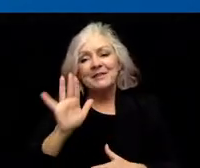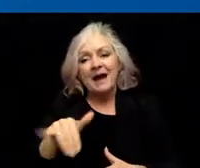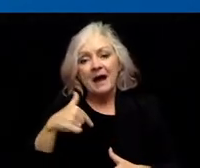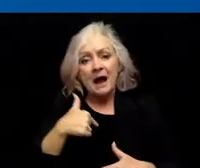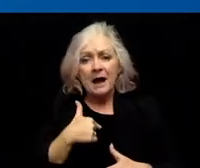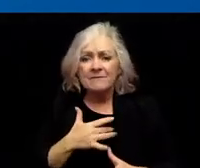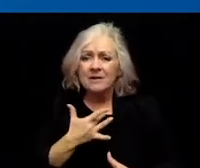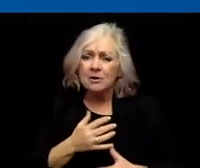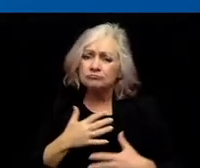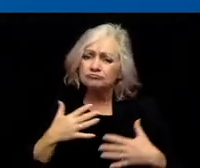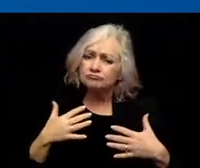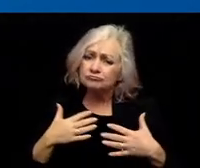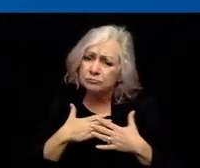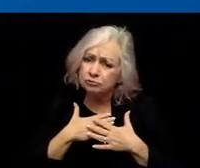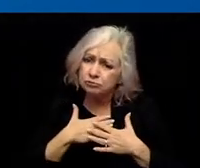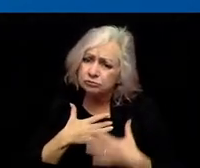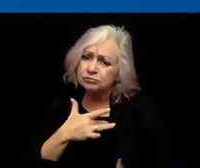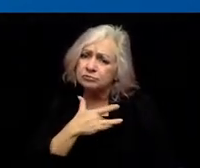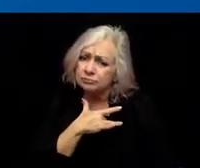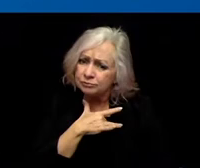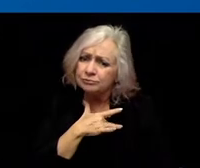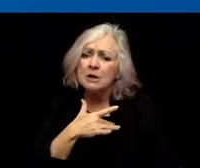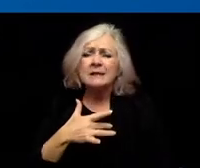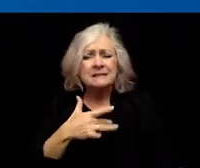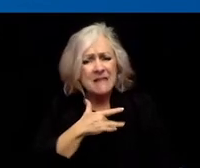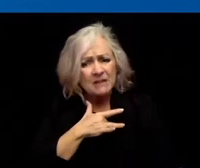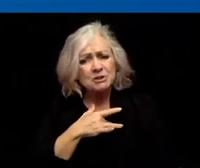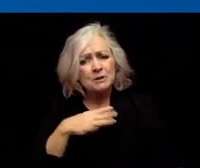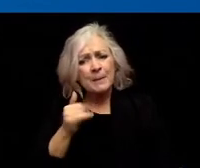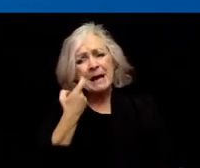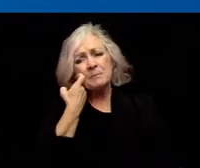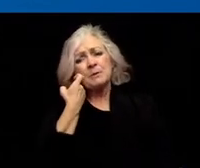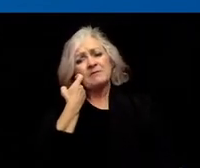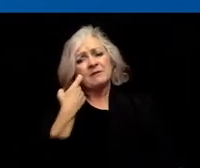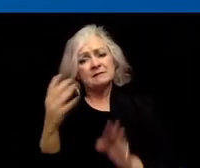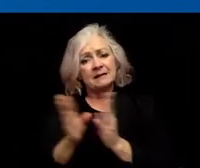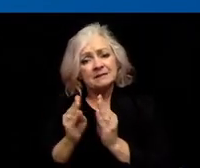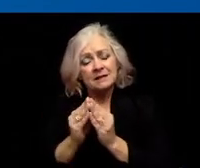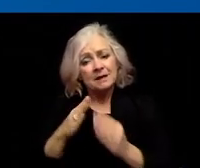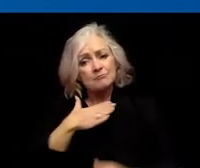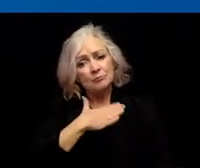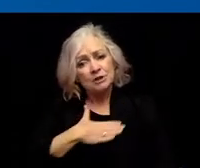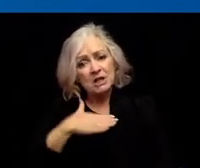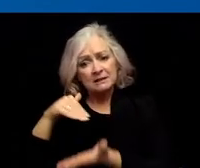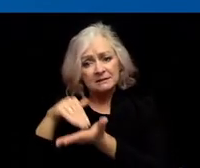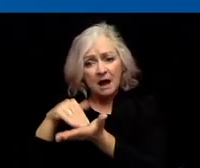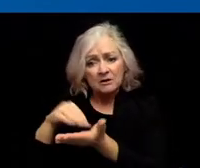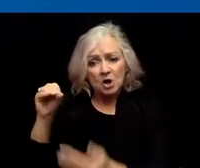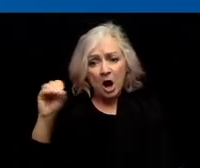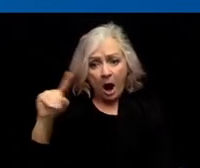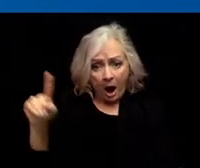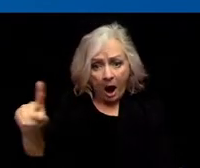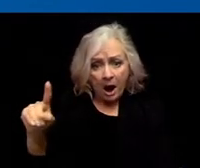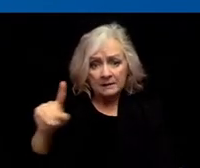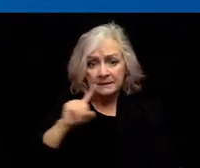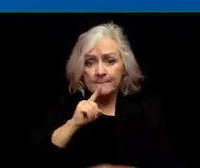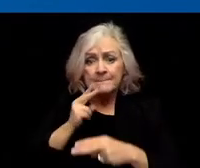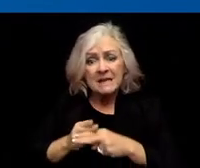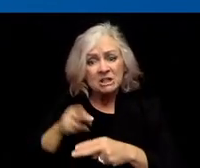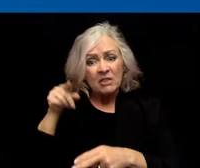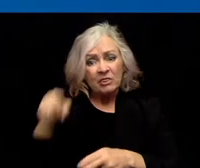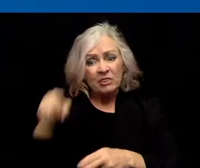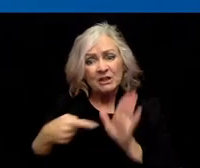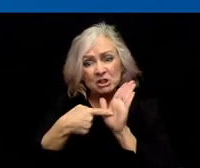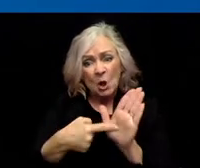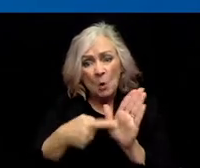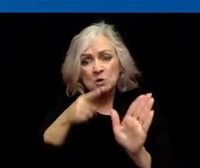by the previous session. And I really appreciated Dr. Oz's sentiment that this is a litmus test for our